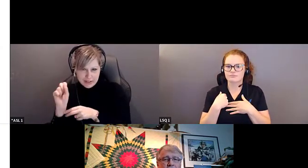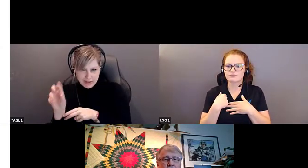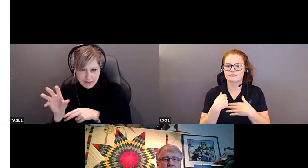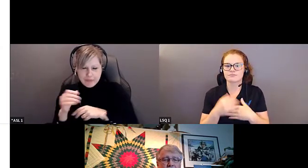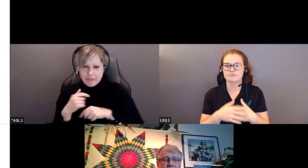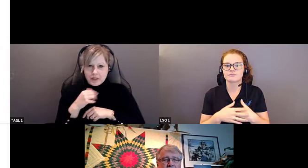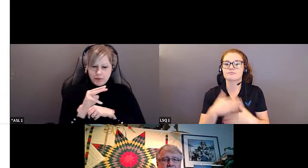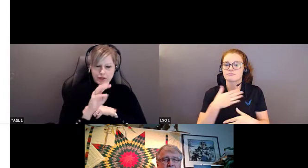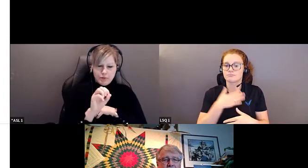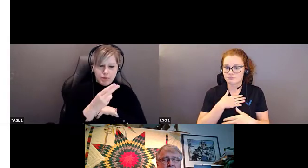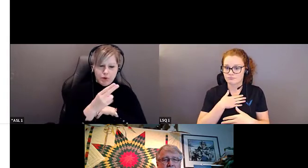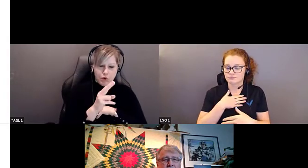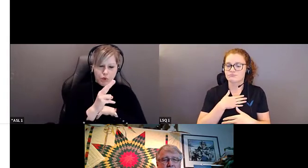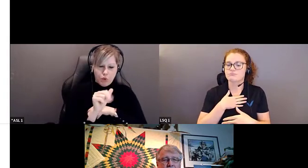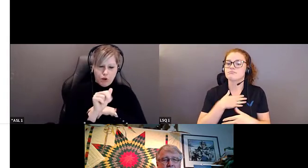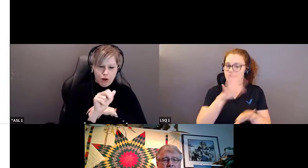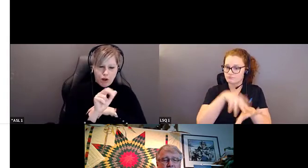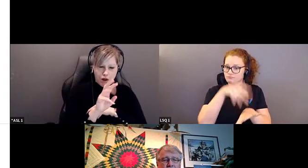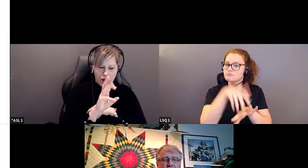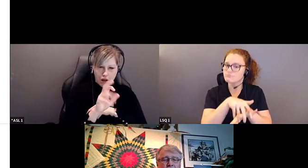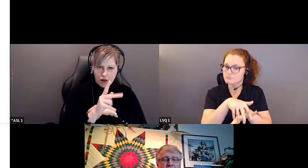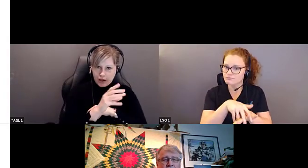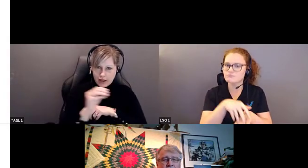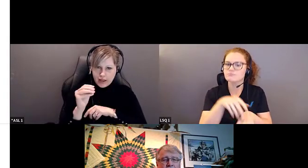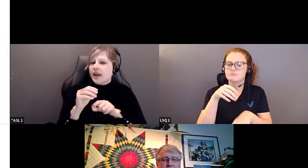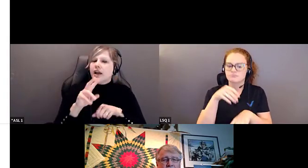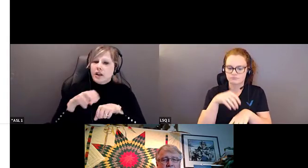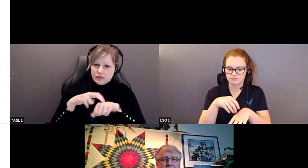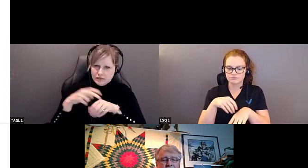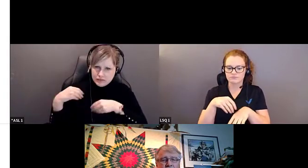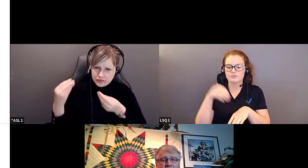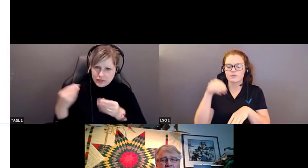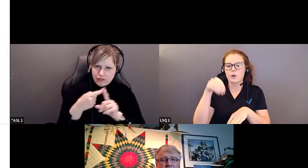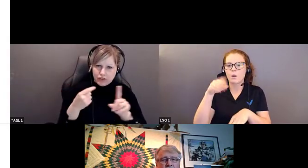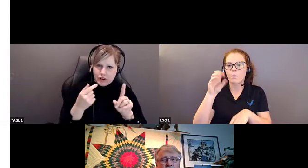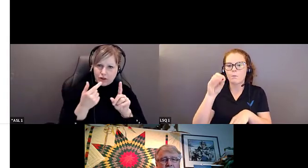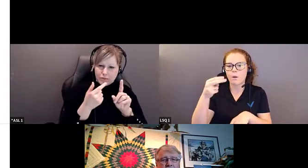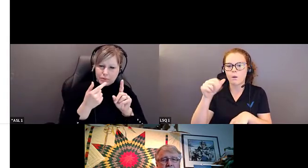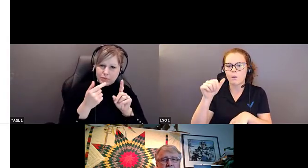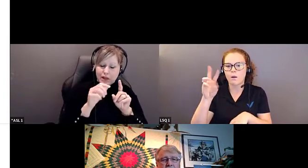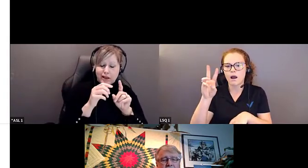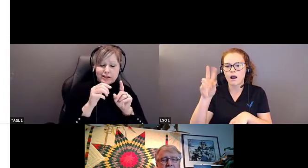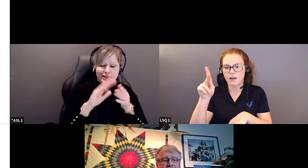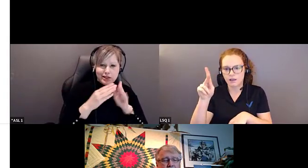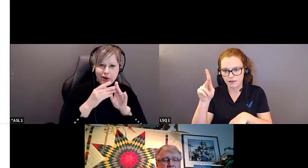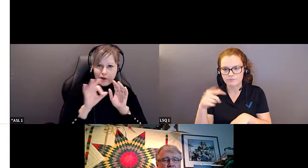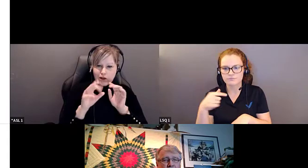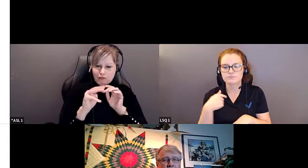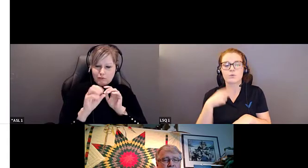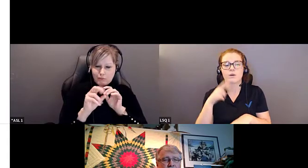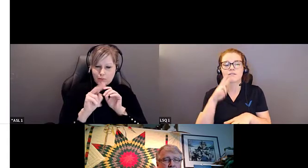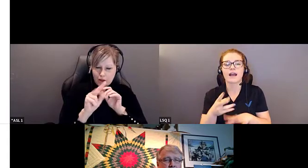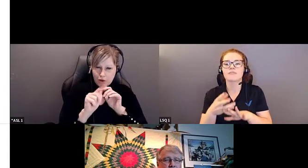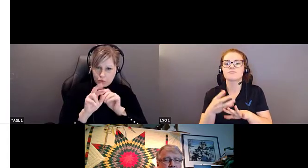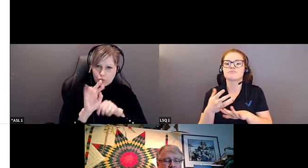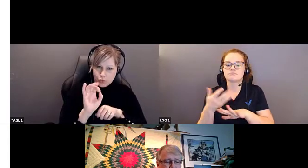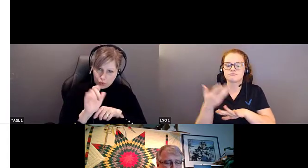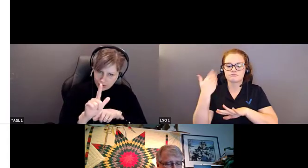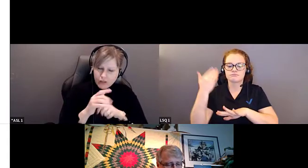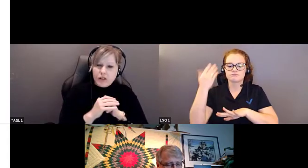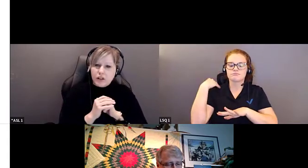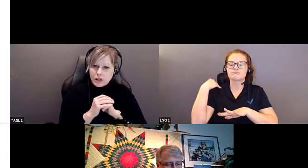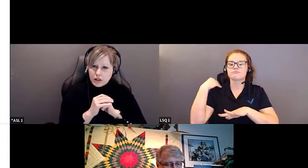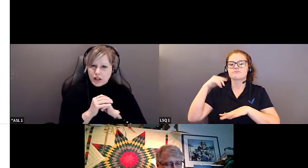Mohawk and Irish ancestry from Ganawagi Mohawk territory and the town of Mount Royal. And I'm